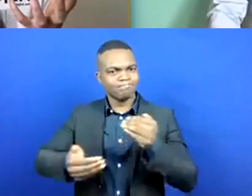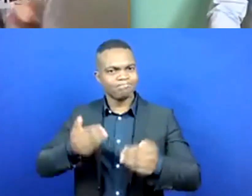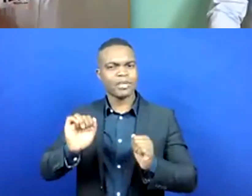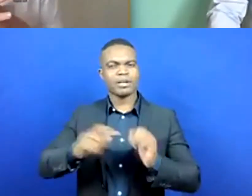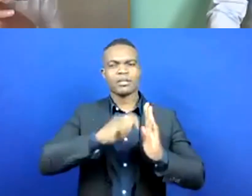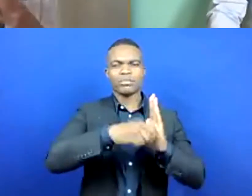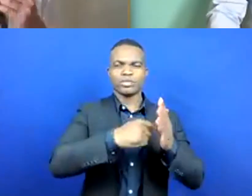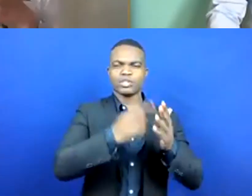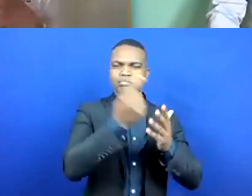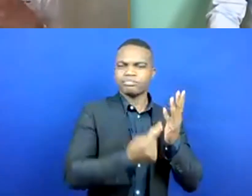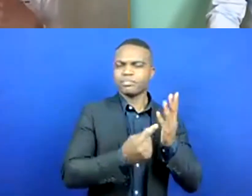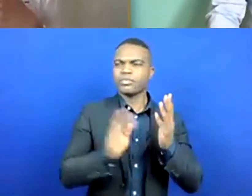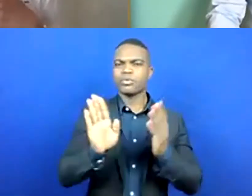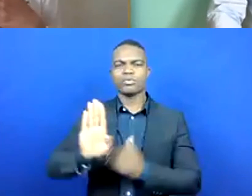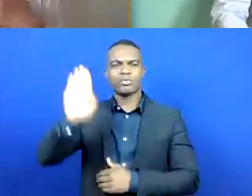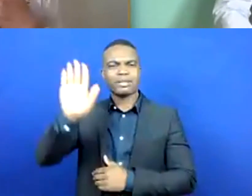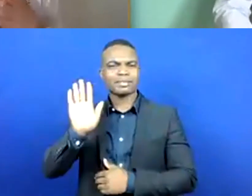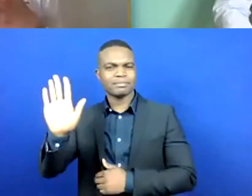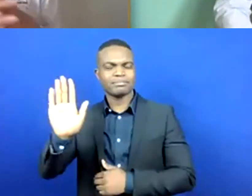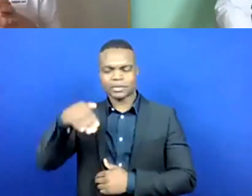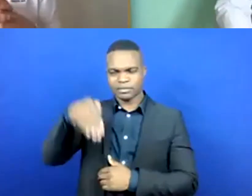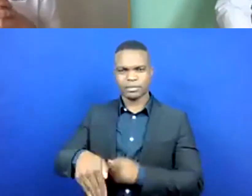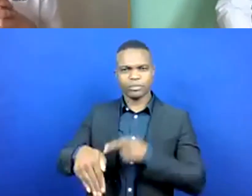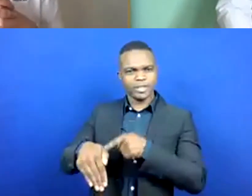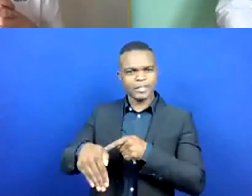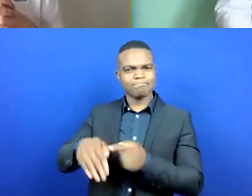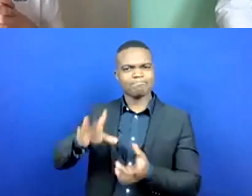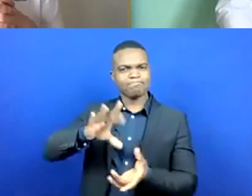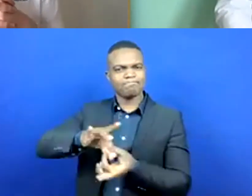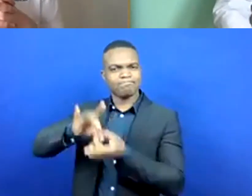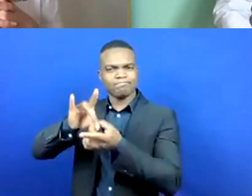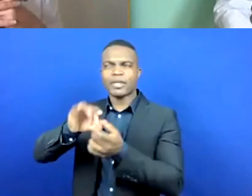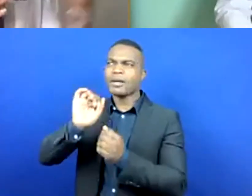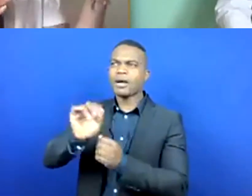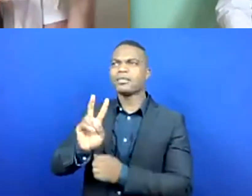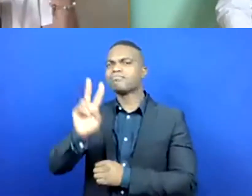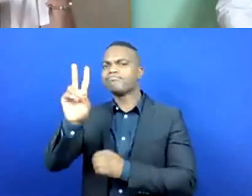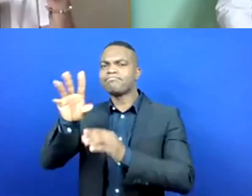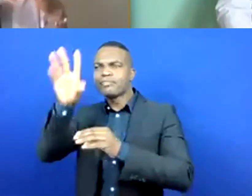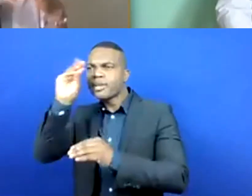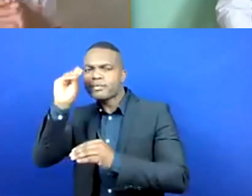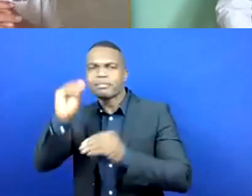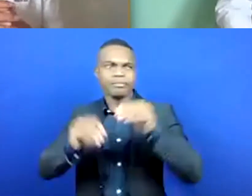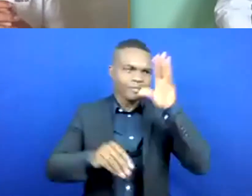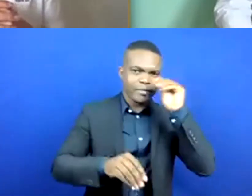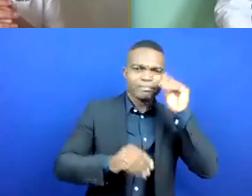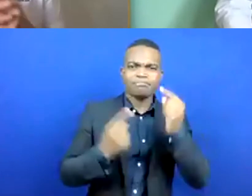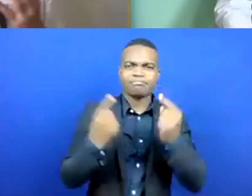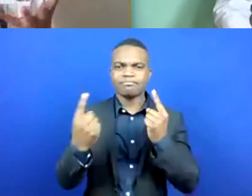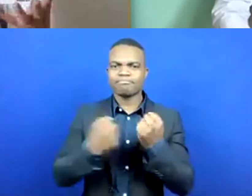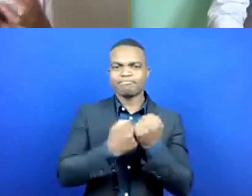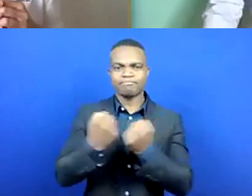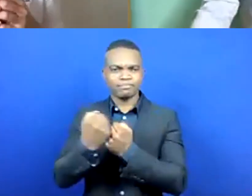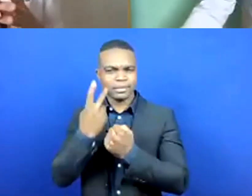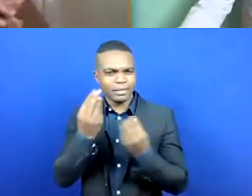we learned? It's also what can we still learn from each other? And the learning direction isn't always from the north to the south. I think there